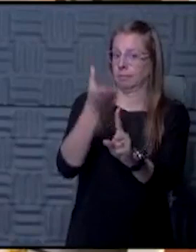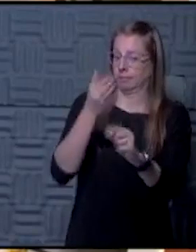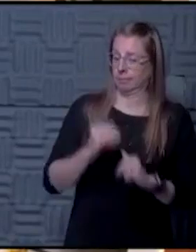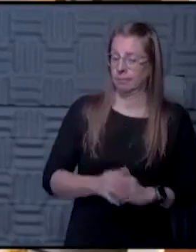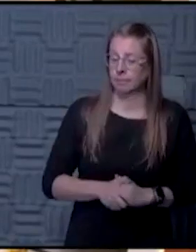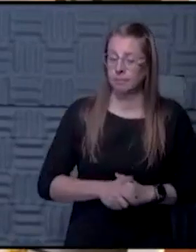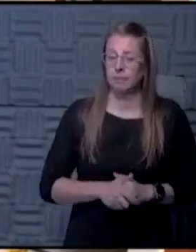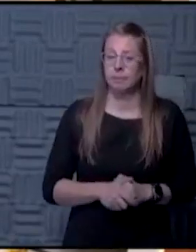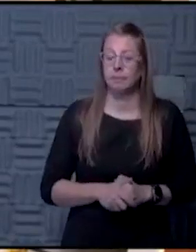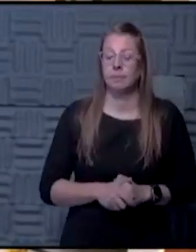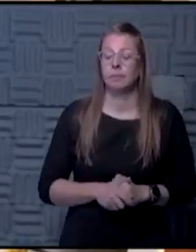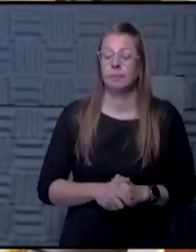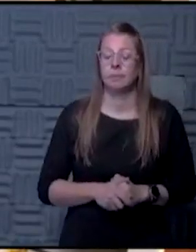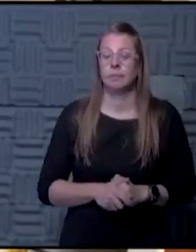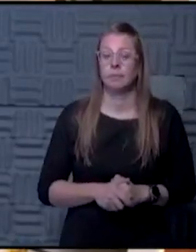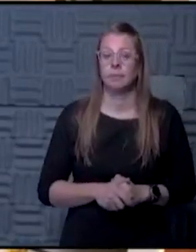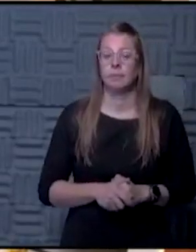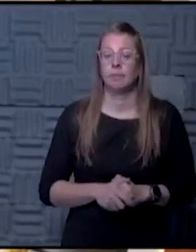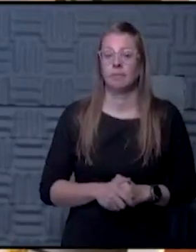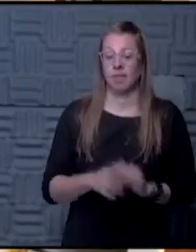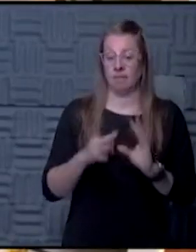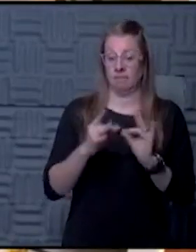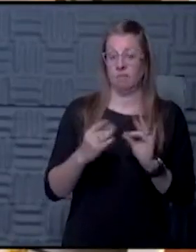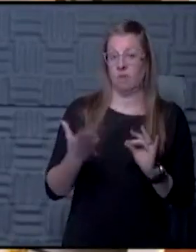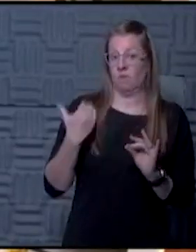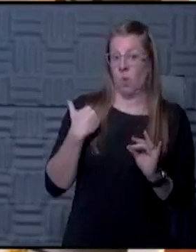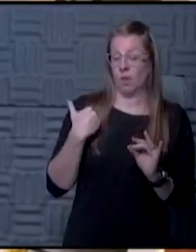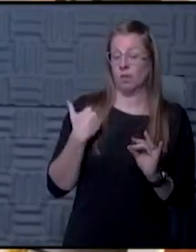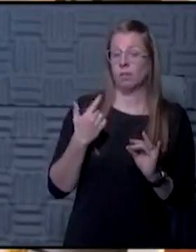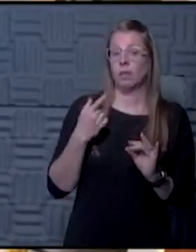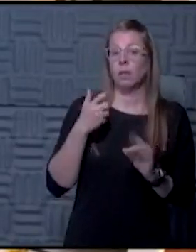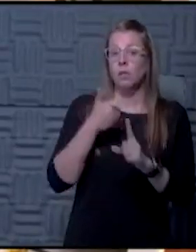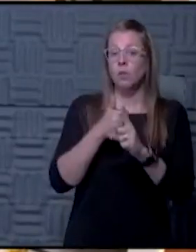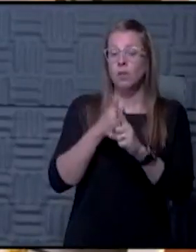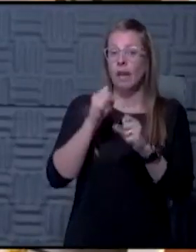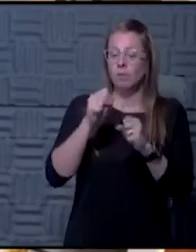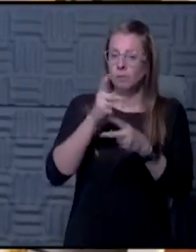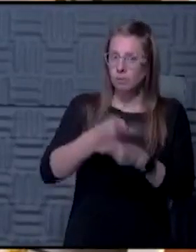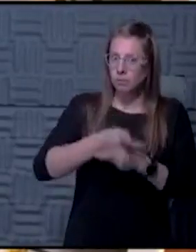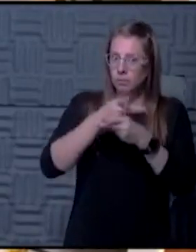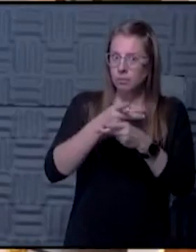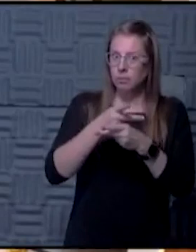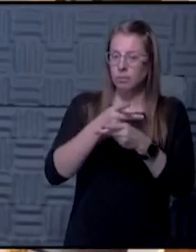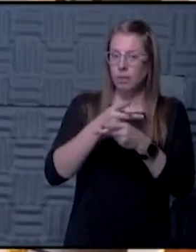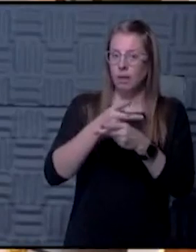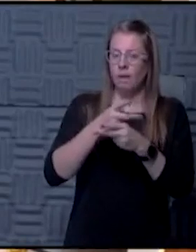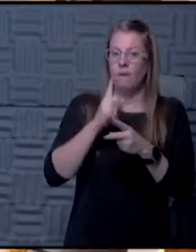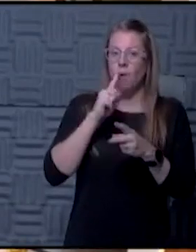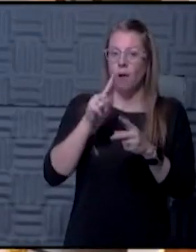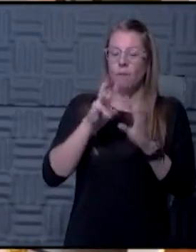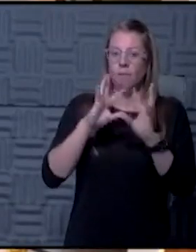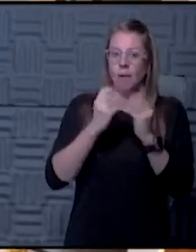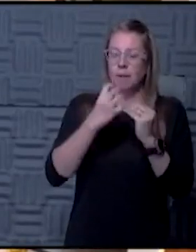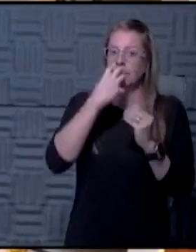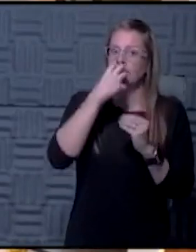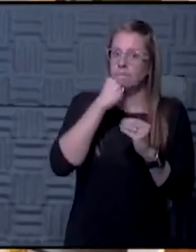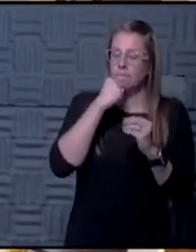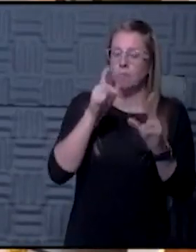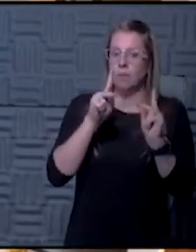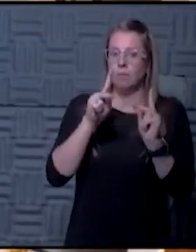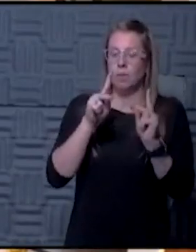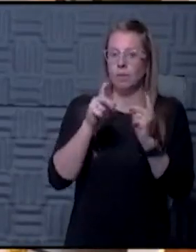once again, like I said earlier, you have to be vigilant to keep the ones around you safe also.